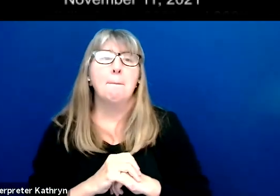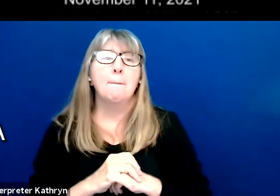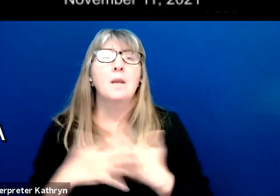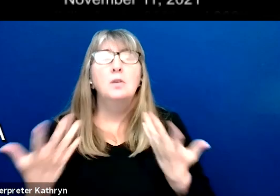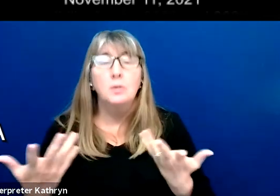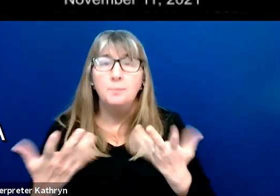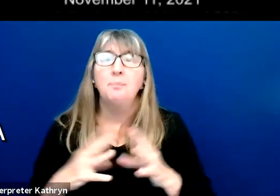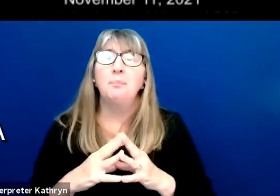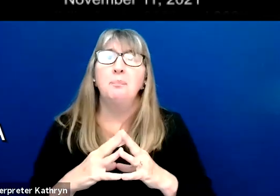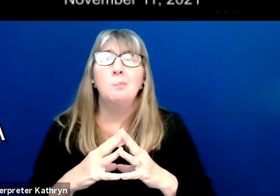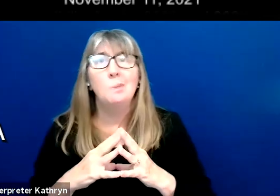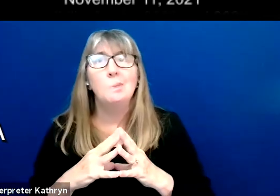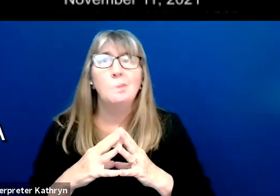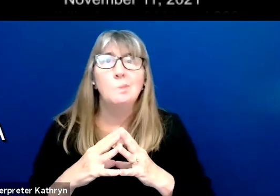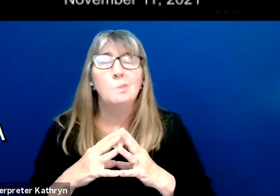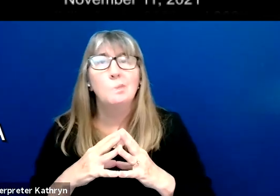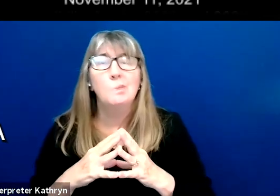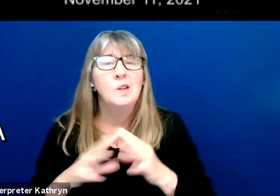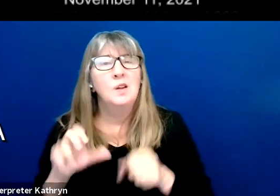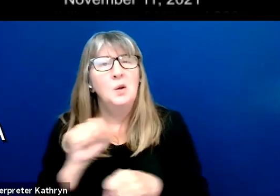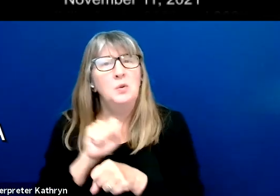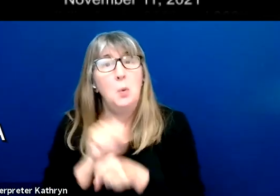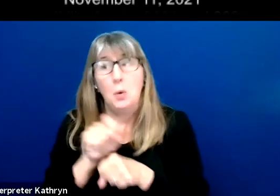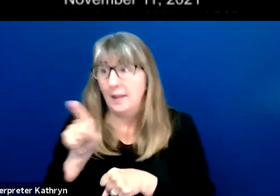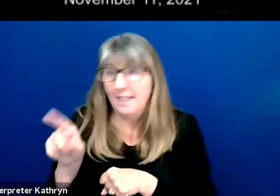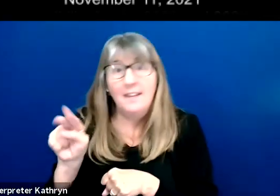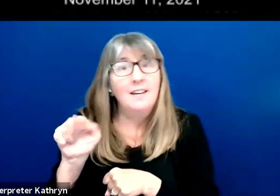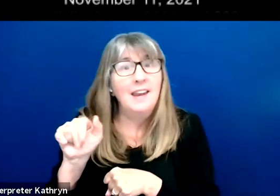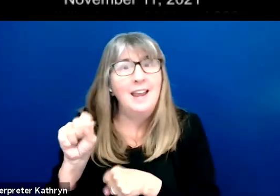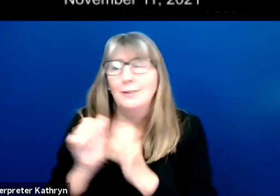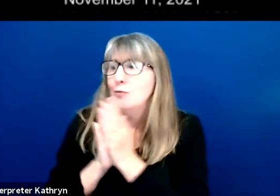so I wanted, the idea of working at NASA was very attractive.